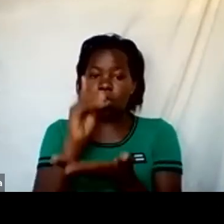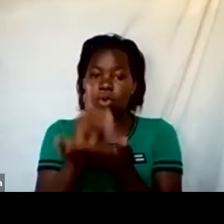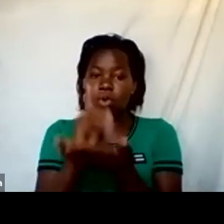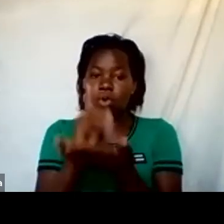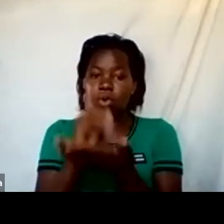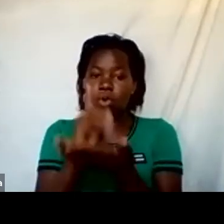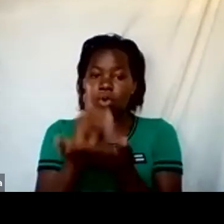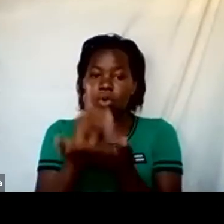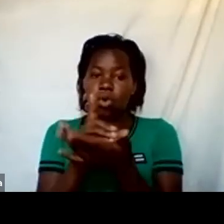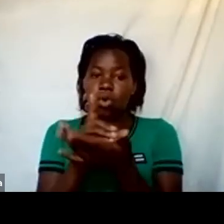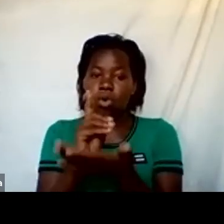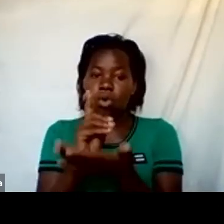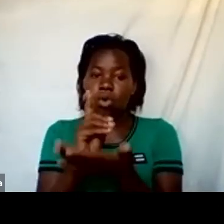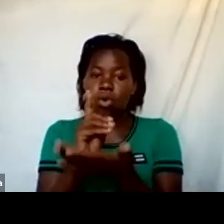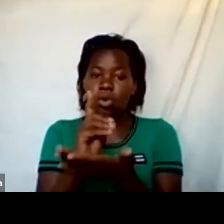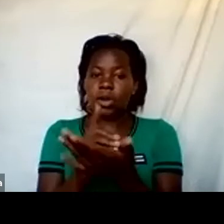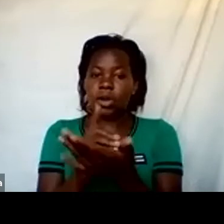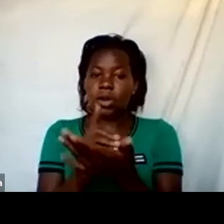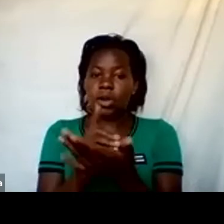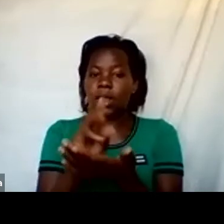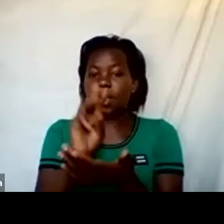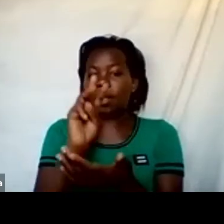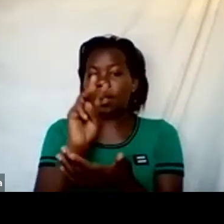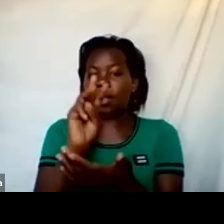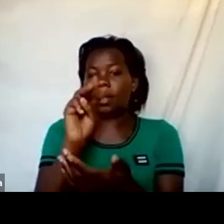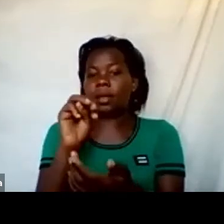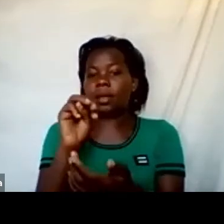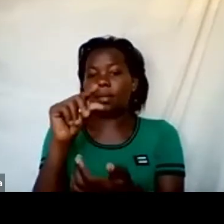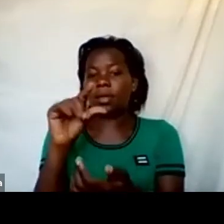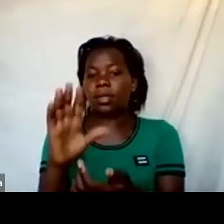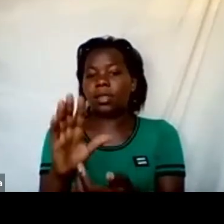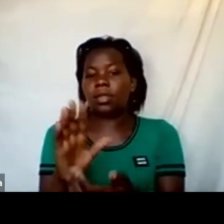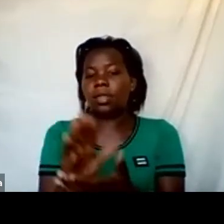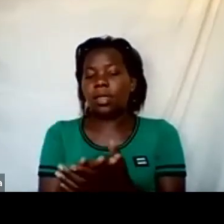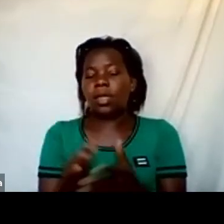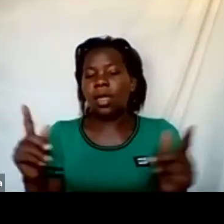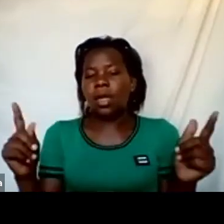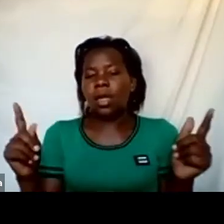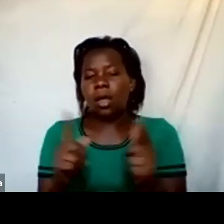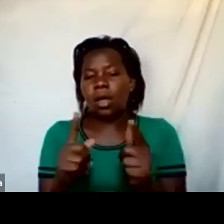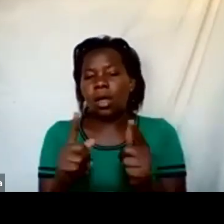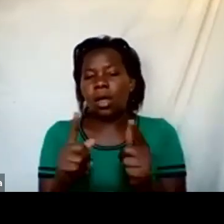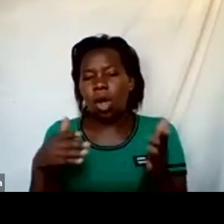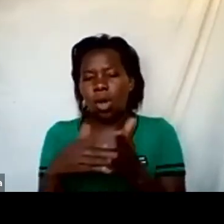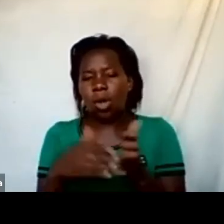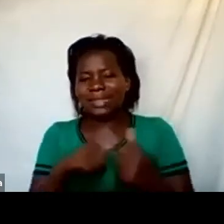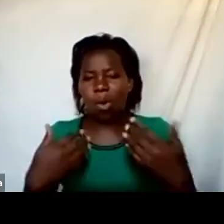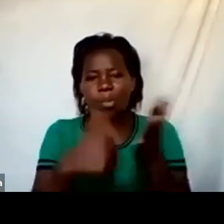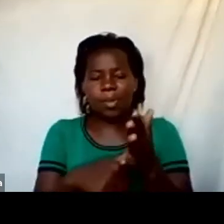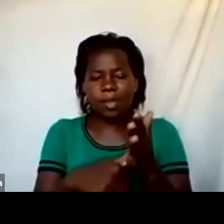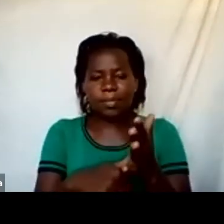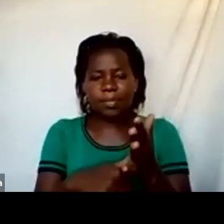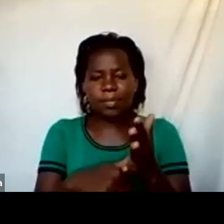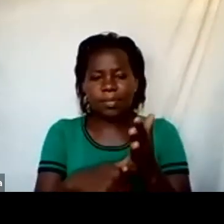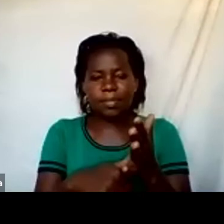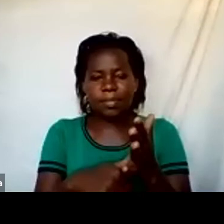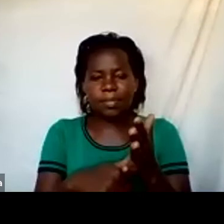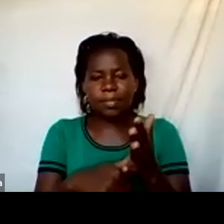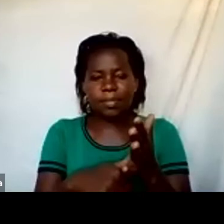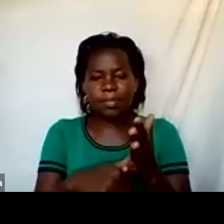My idea to limit challenges or problem is the government to reuse giving citizens grace period